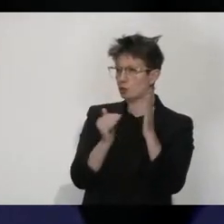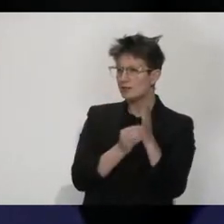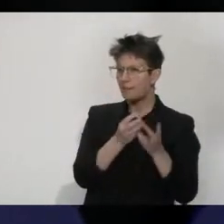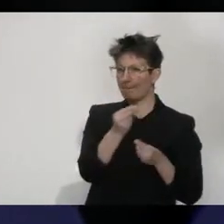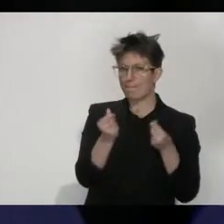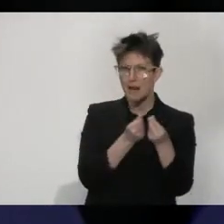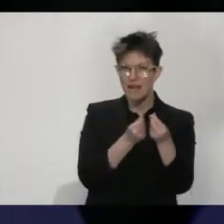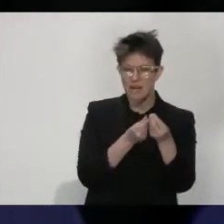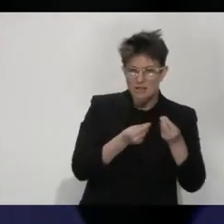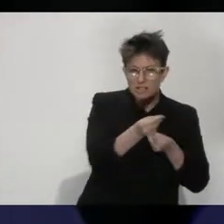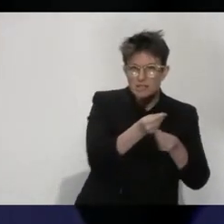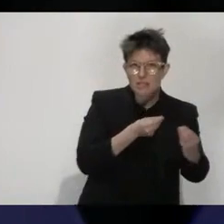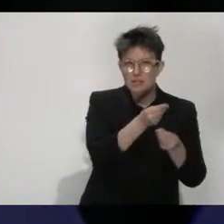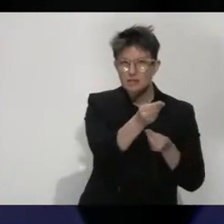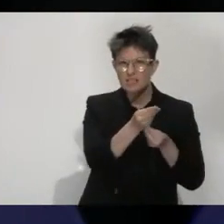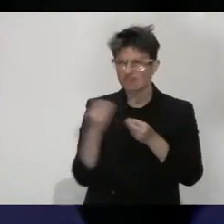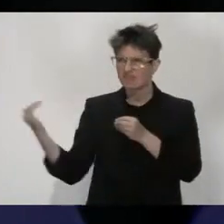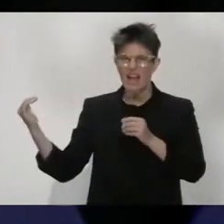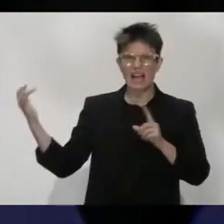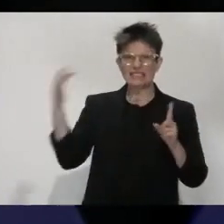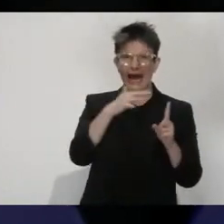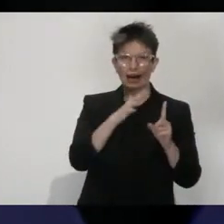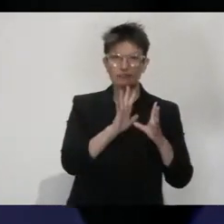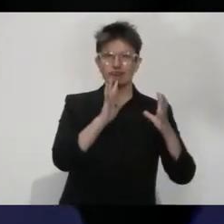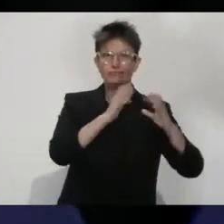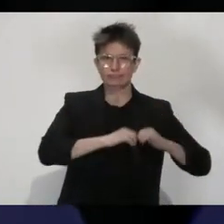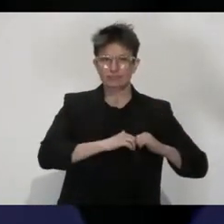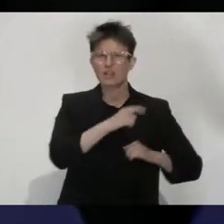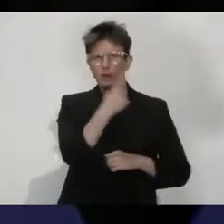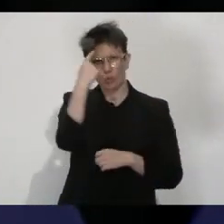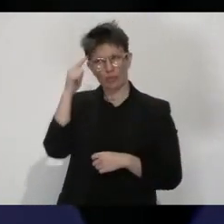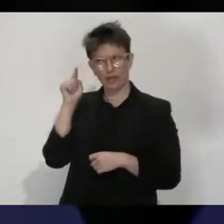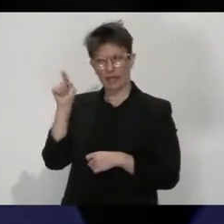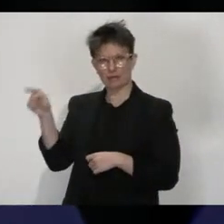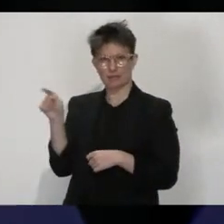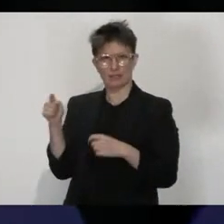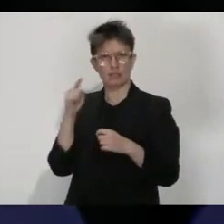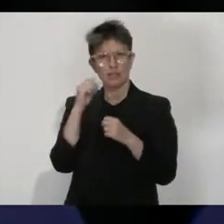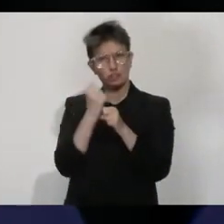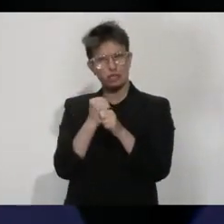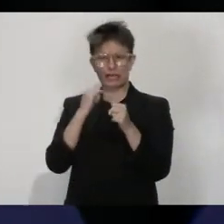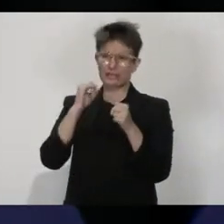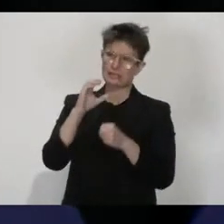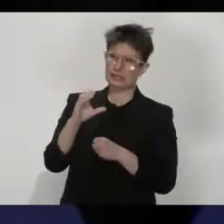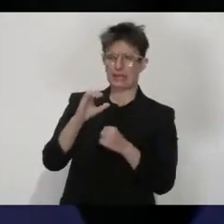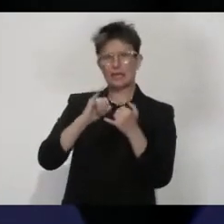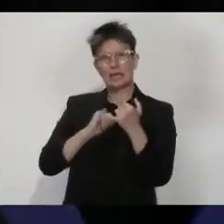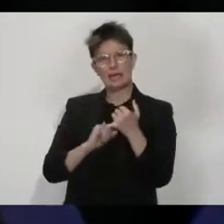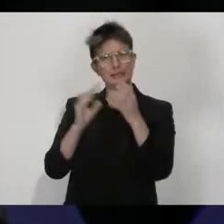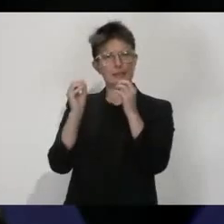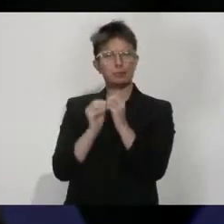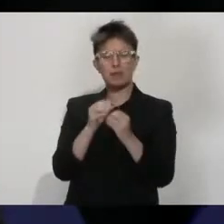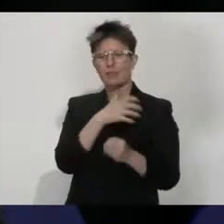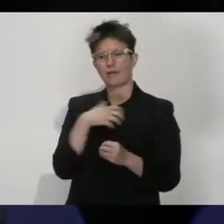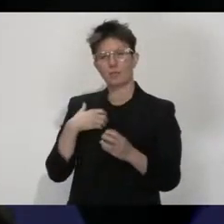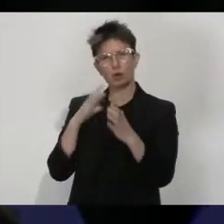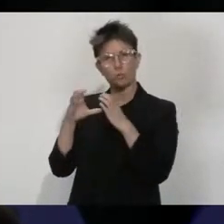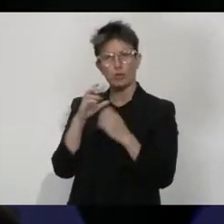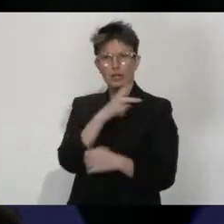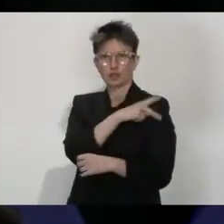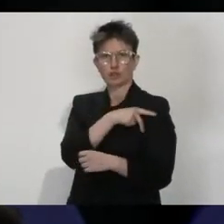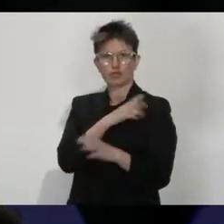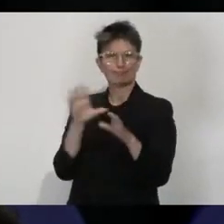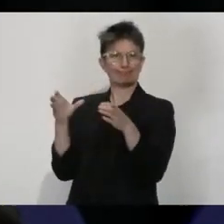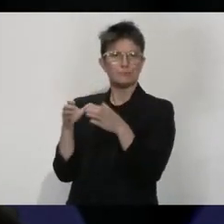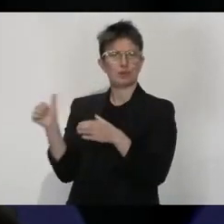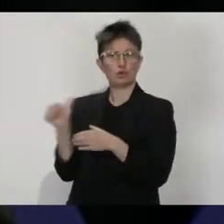the GCSB might have or should have gotten involved earlier? Oh, look, I think the GCSB are involved now, and I think that's the point that is important.